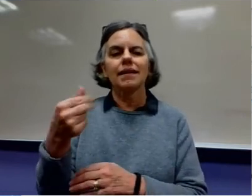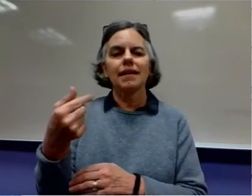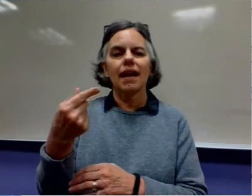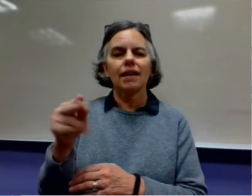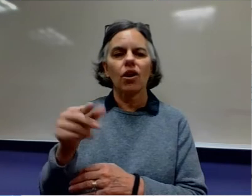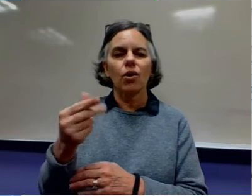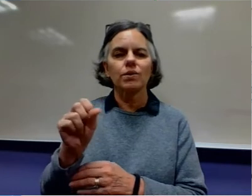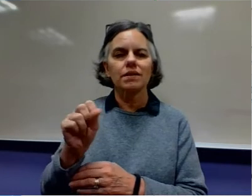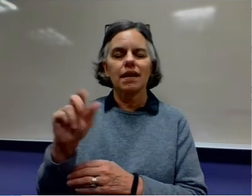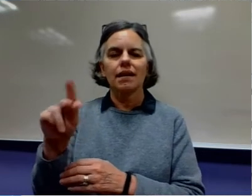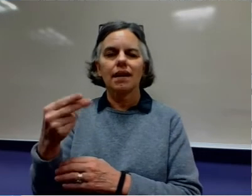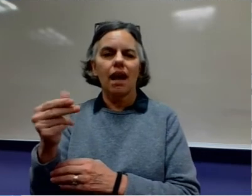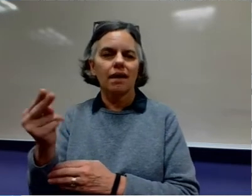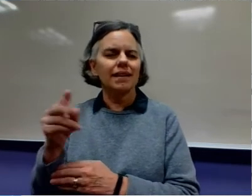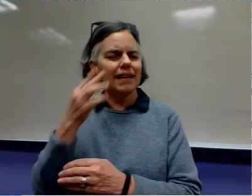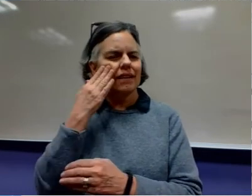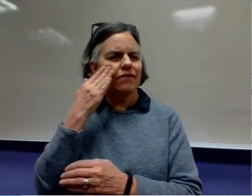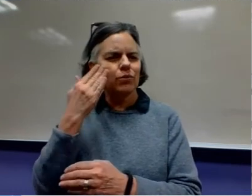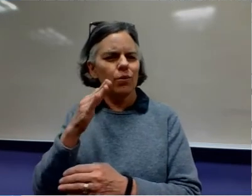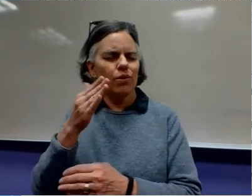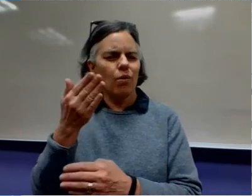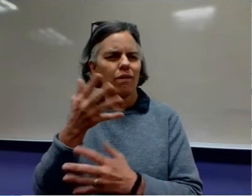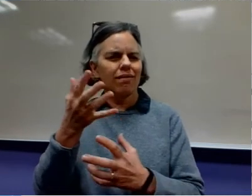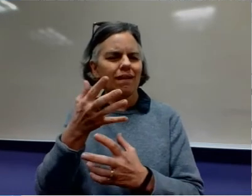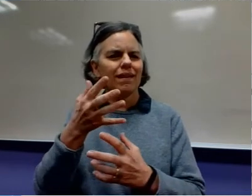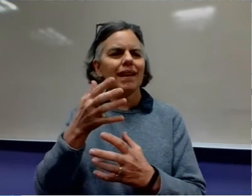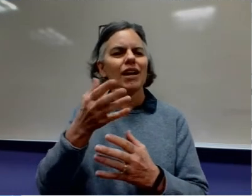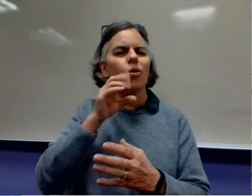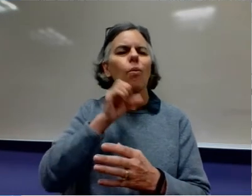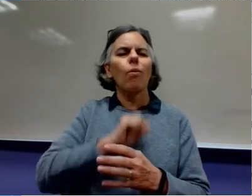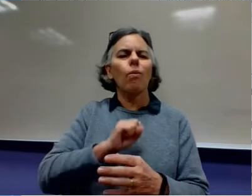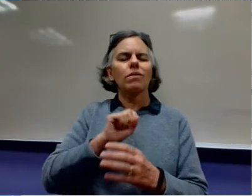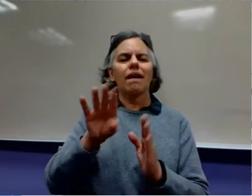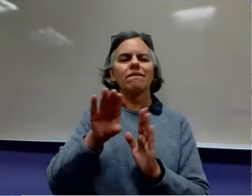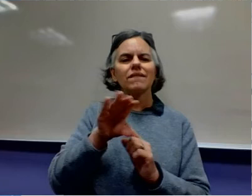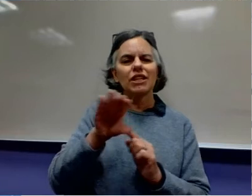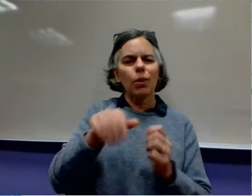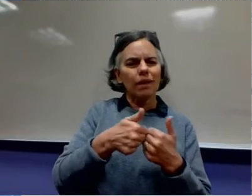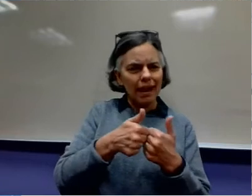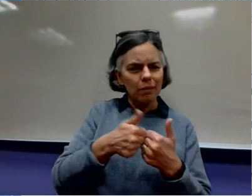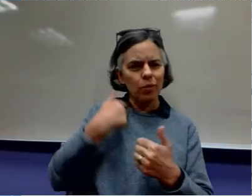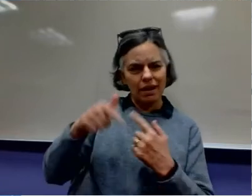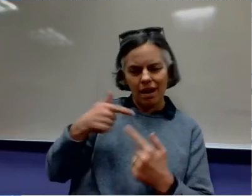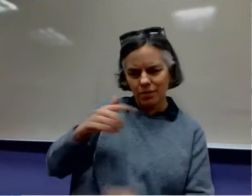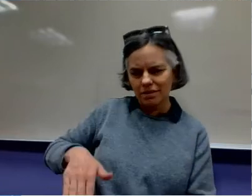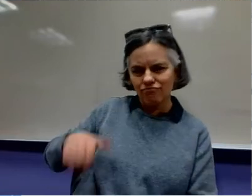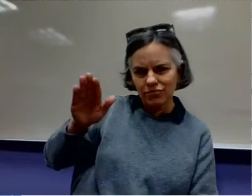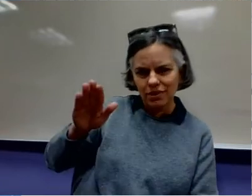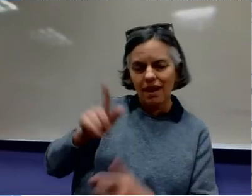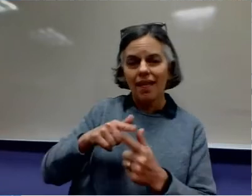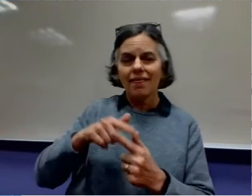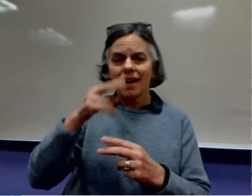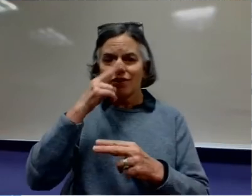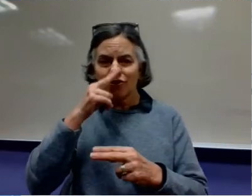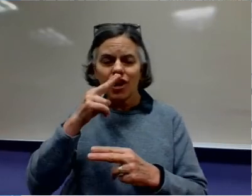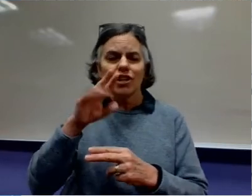much about Carmen Sandiego, it was a really old video game when I was a kid. And then it was a cartoon back in the 90s,